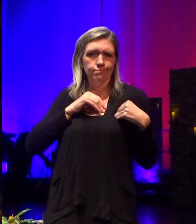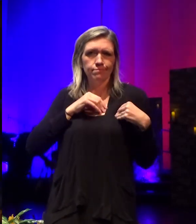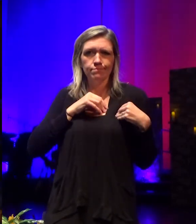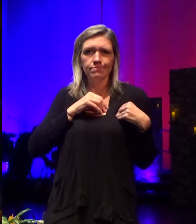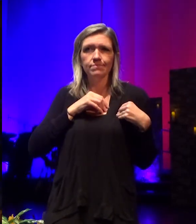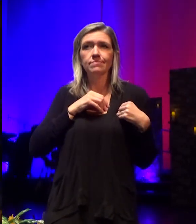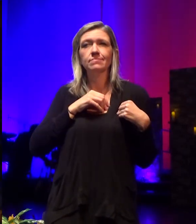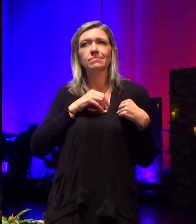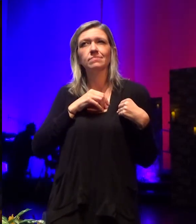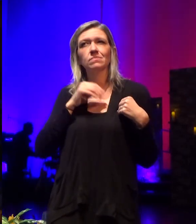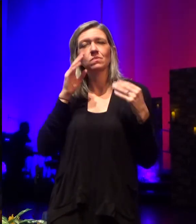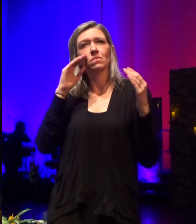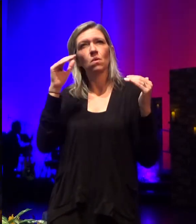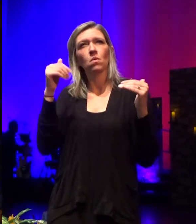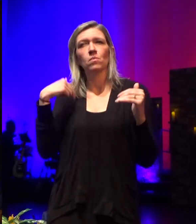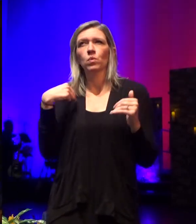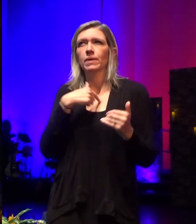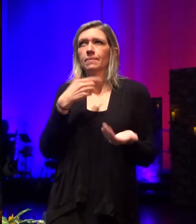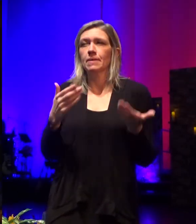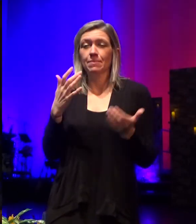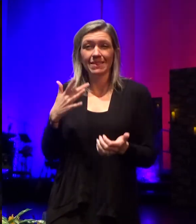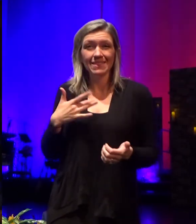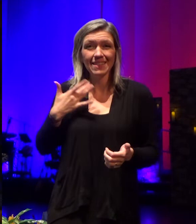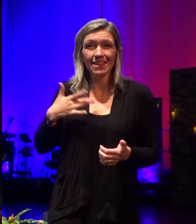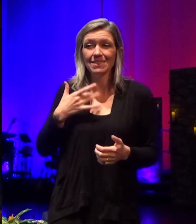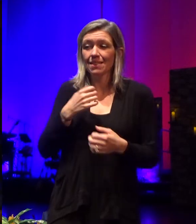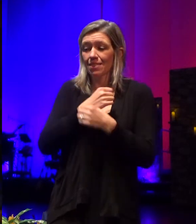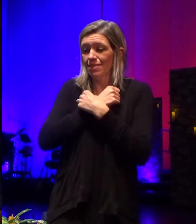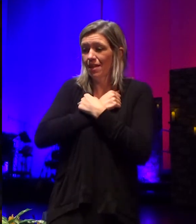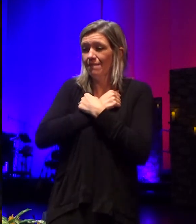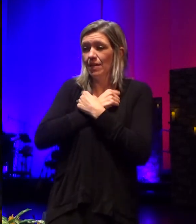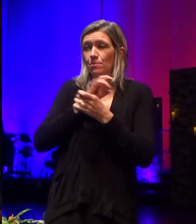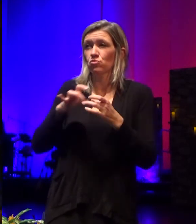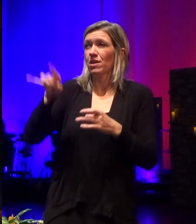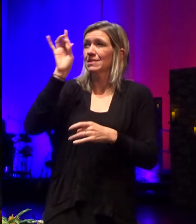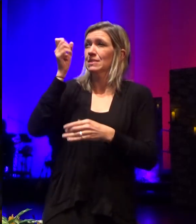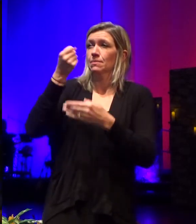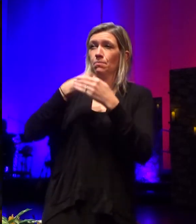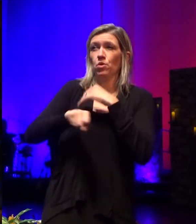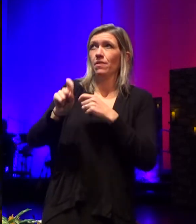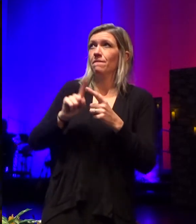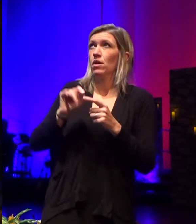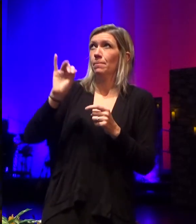that we might sense the loving presence that has birthed us of its own essence,